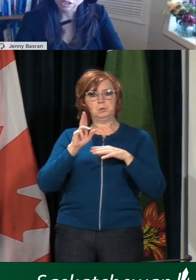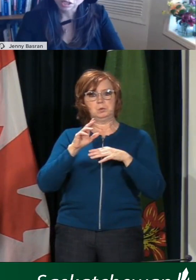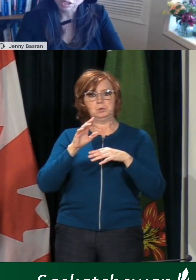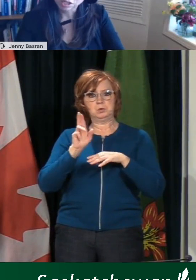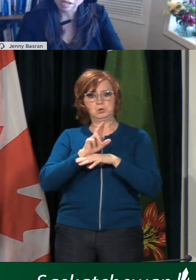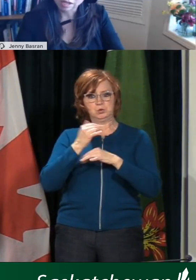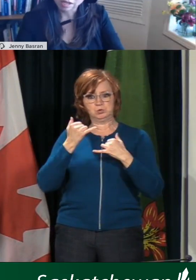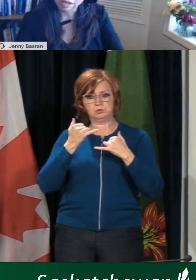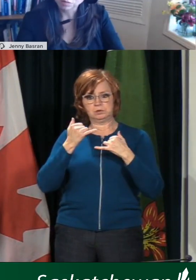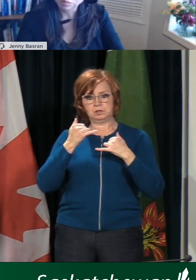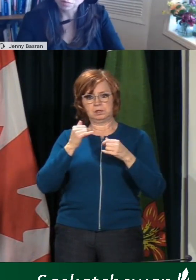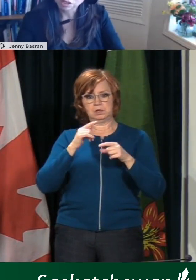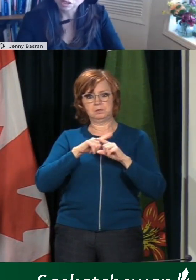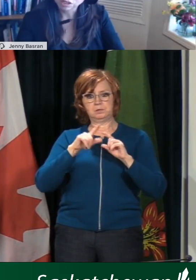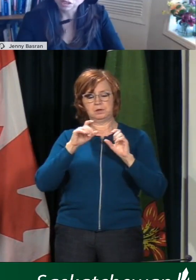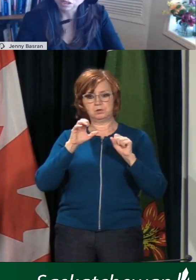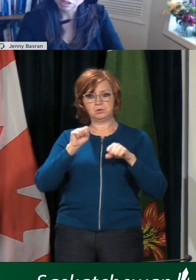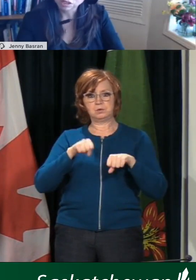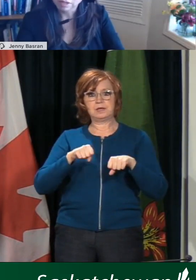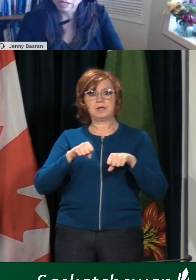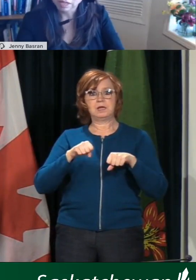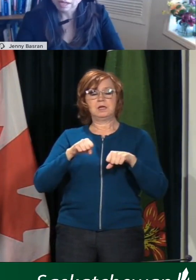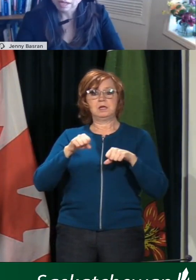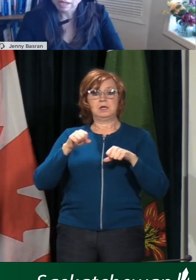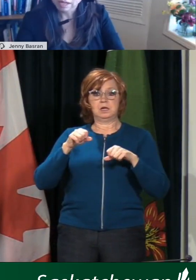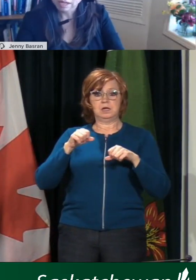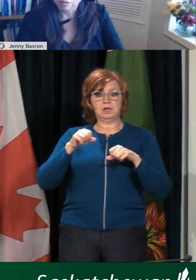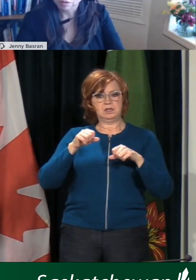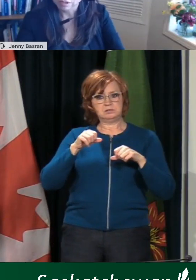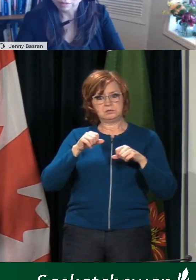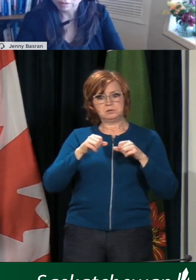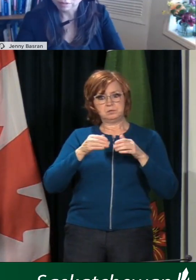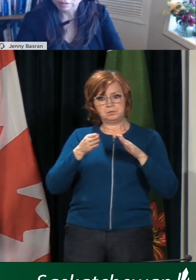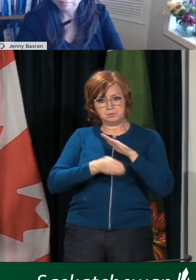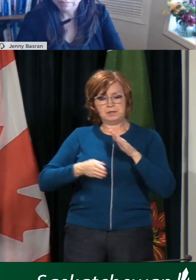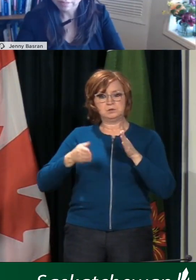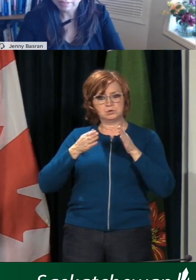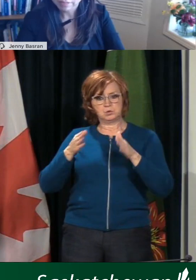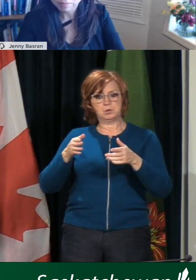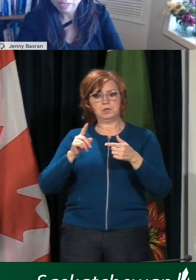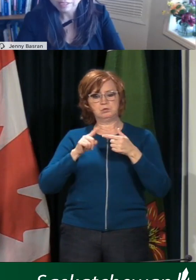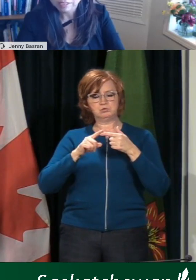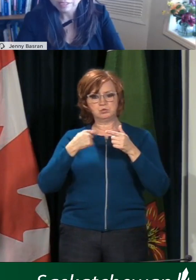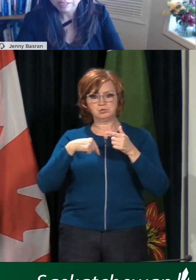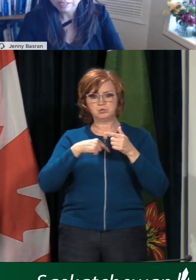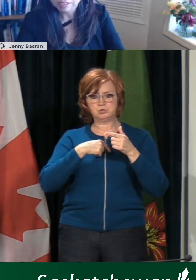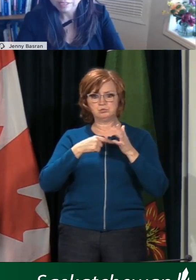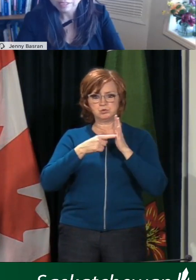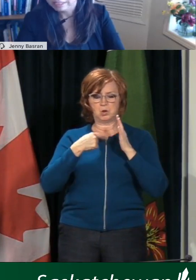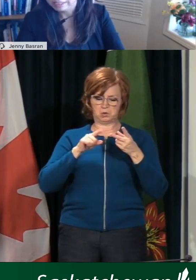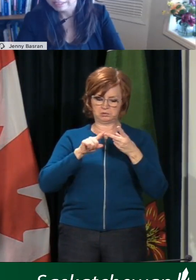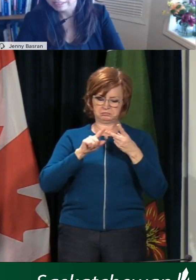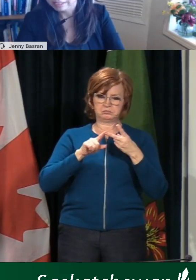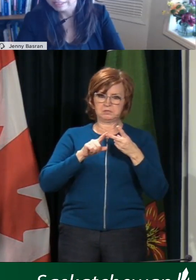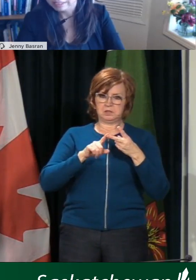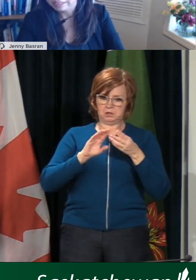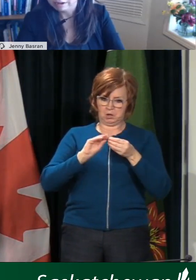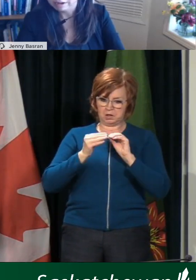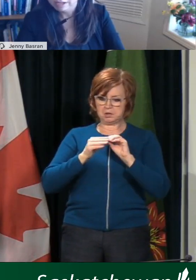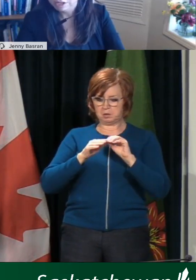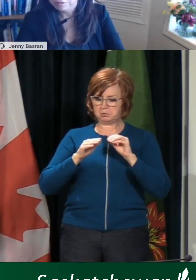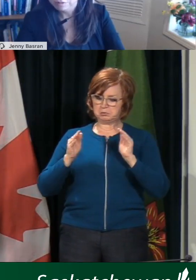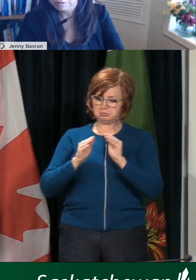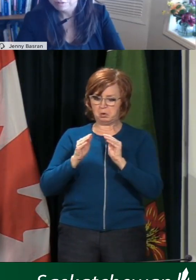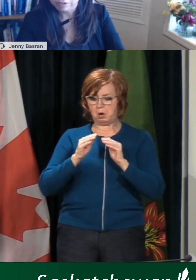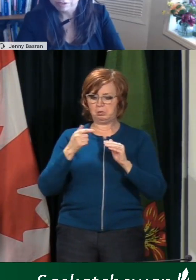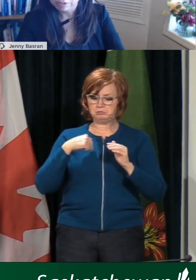choosing which new measures we want to undertake or loosen. It can be considered an early warning system that we share with